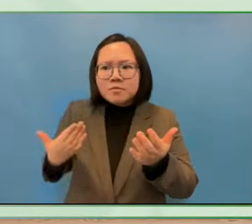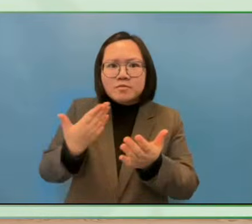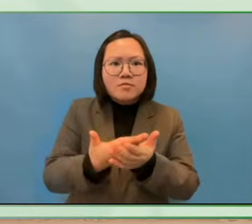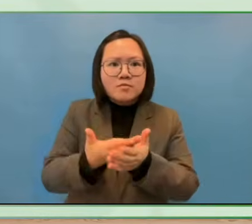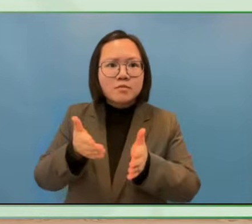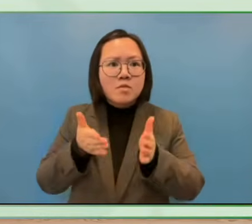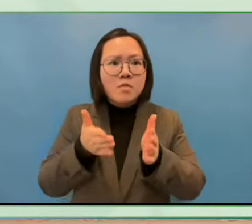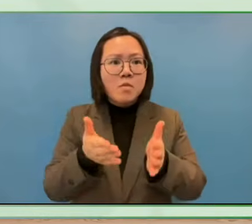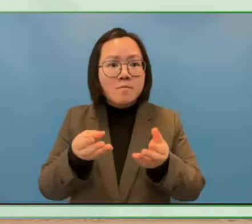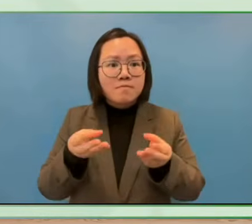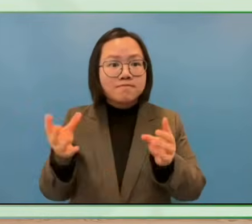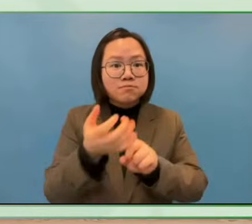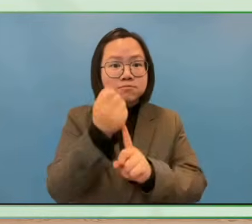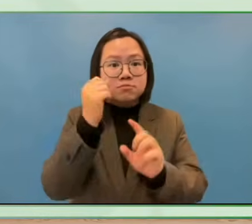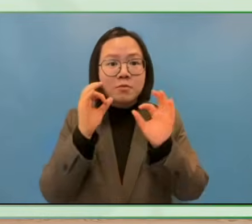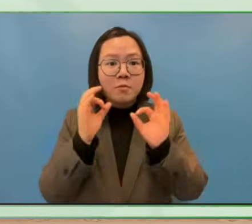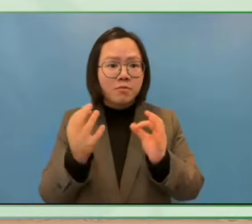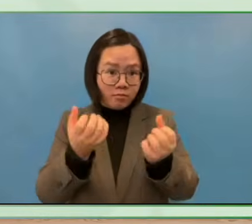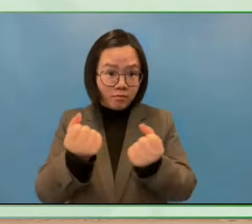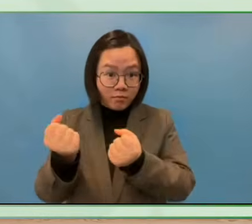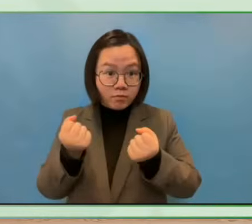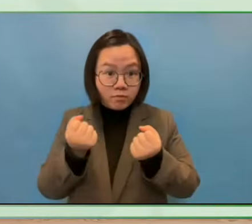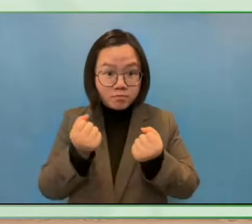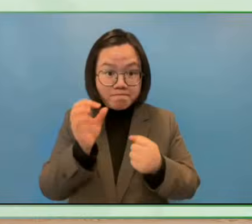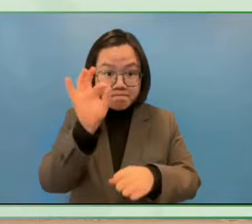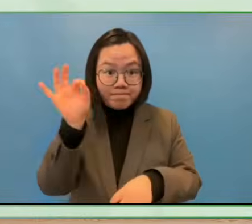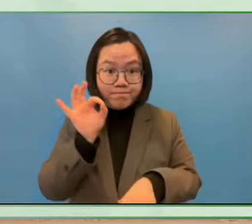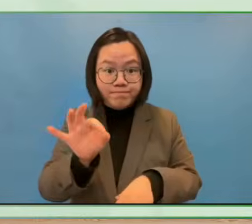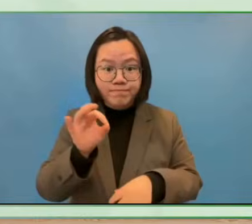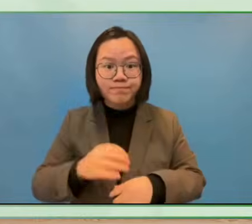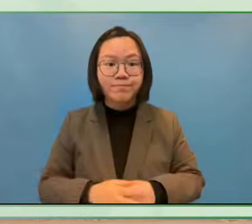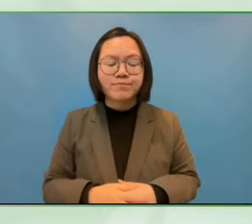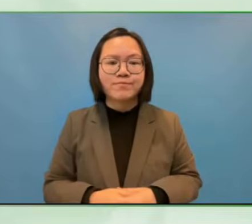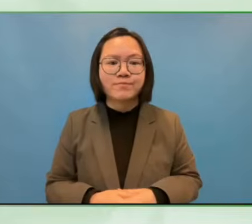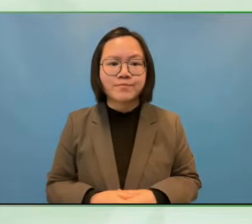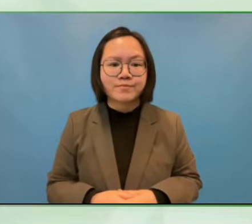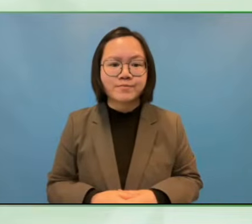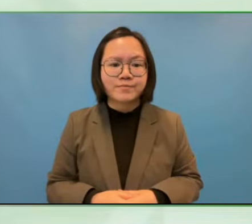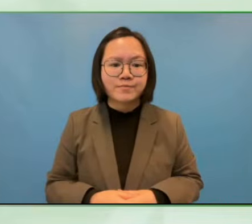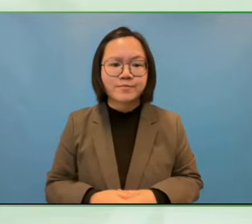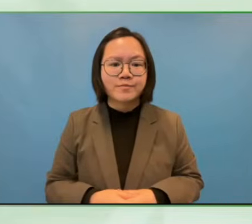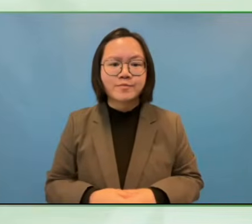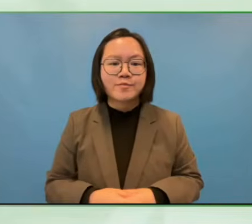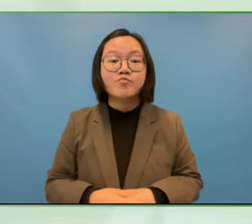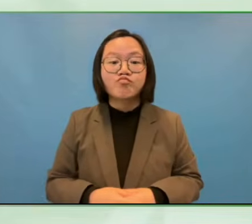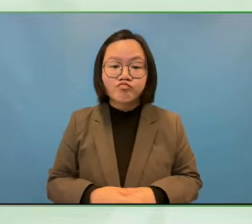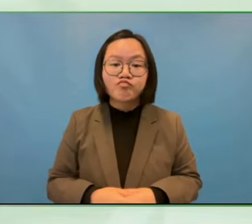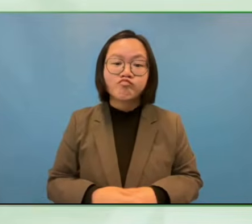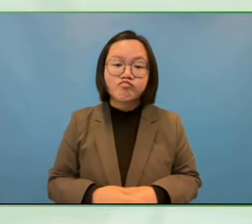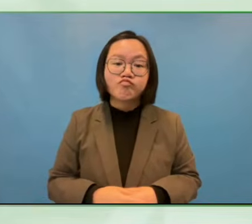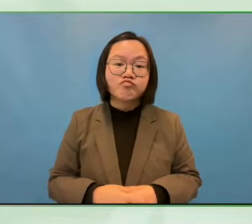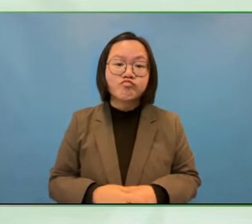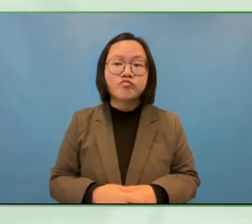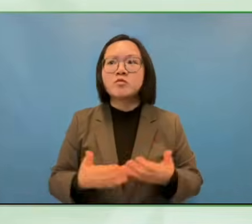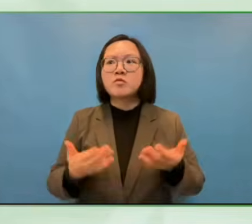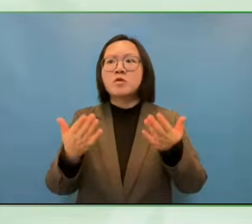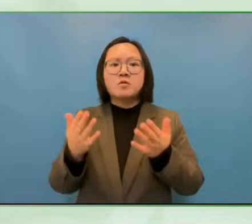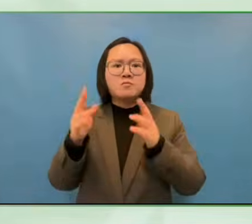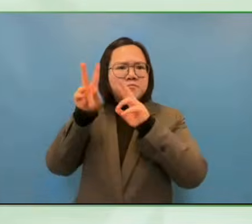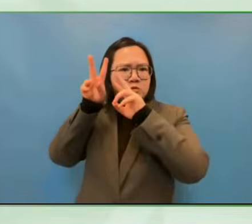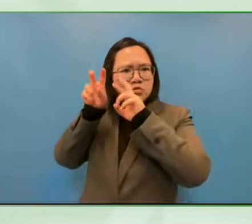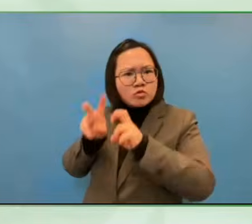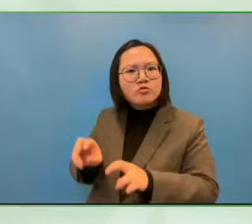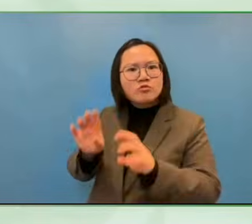start such processes or make them happen? Well, this year's Zero Research Project highlights